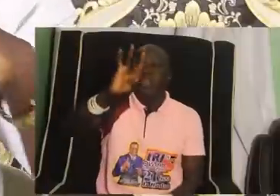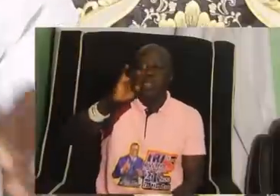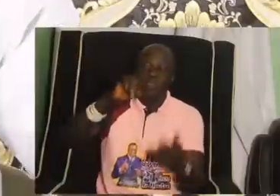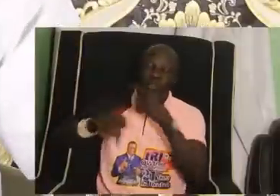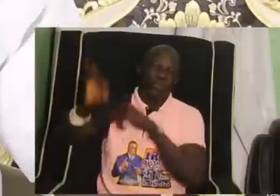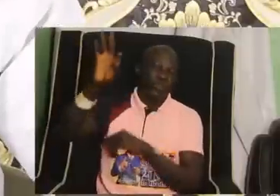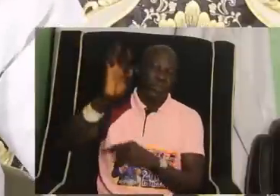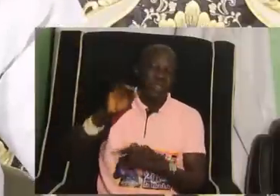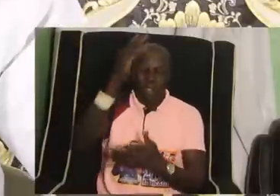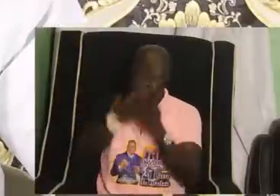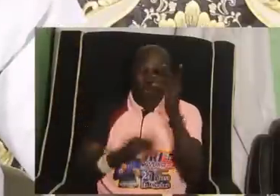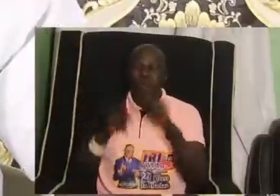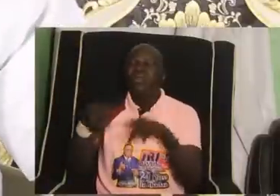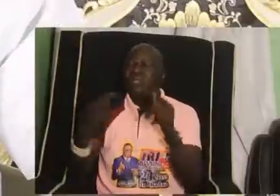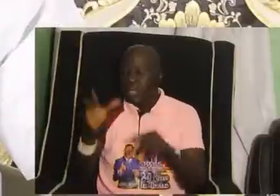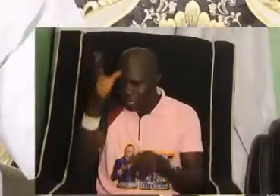We'll change it to 8 to 9. Some people are